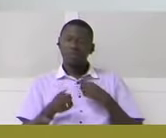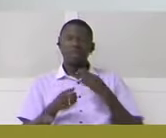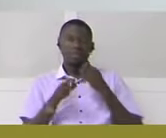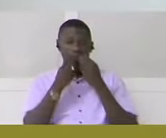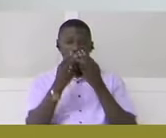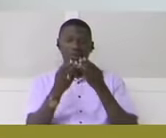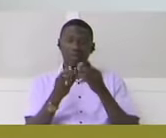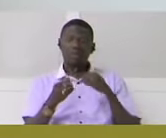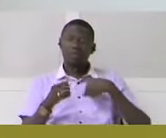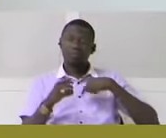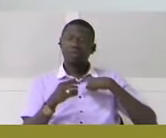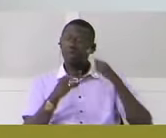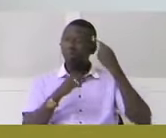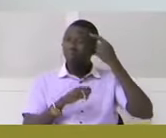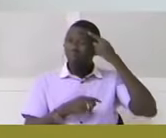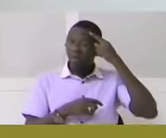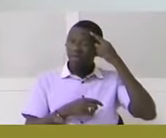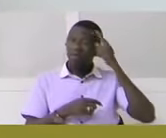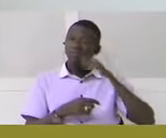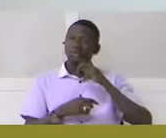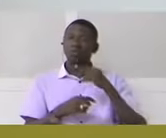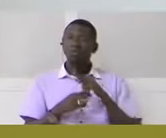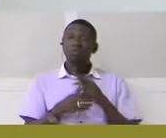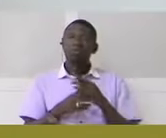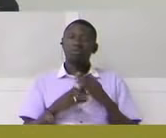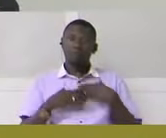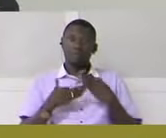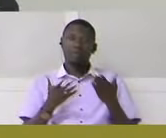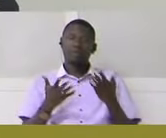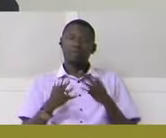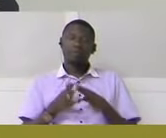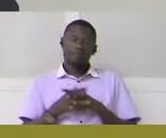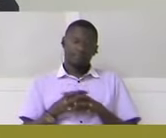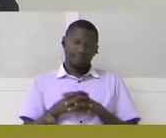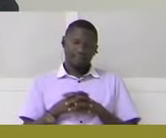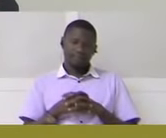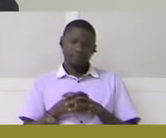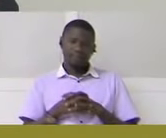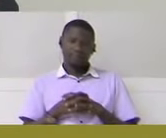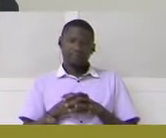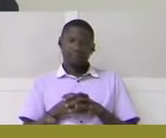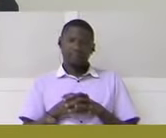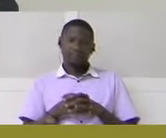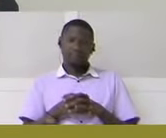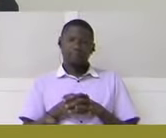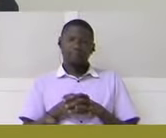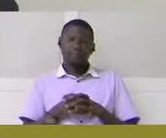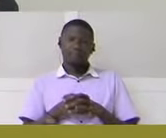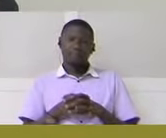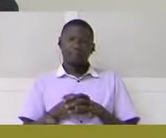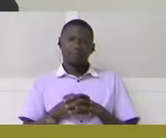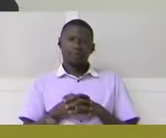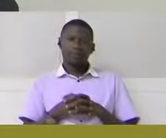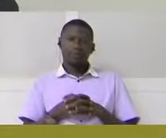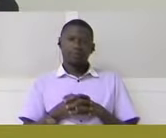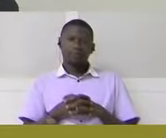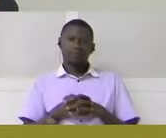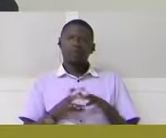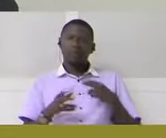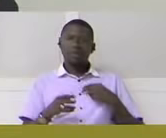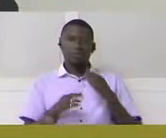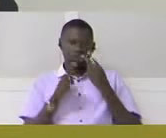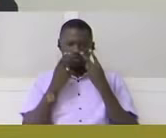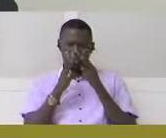diam hakilolam. Bari manda diam gungfe. Let's look at the circumstances of the evidence. Se diaro